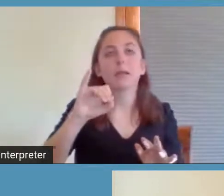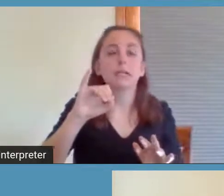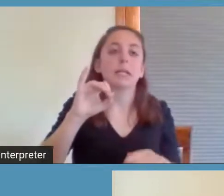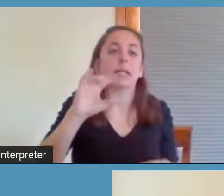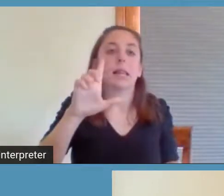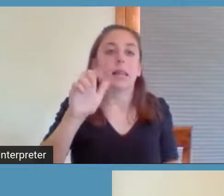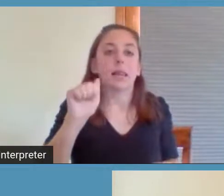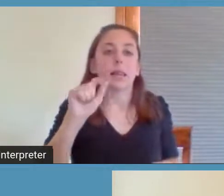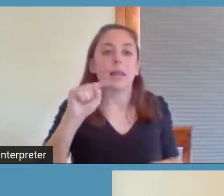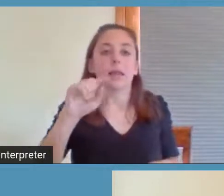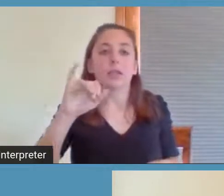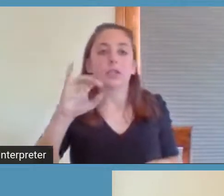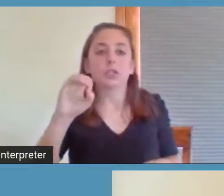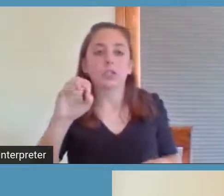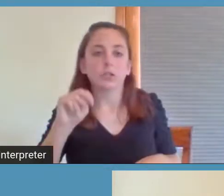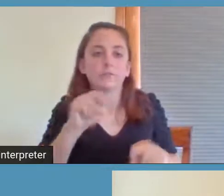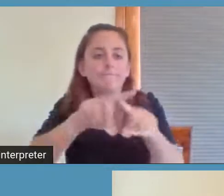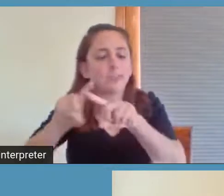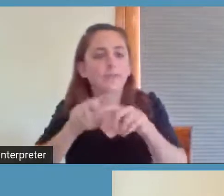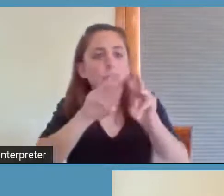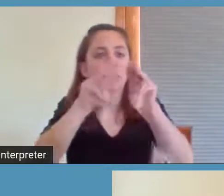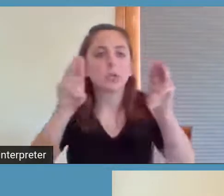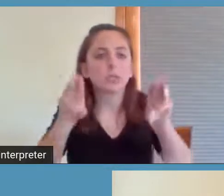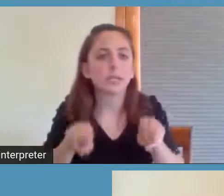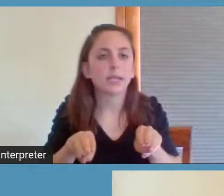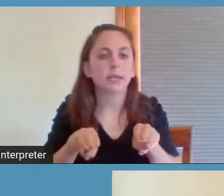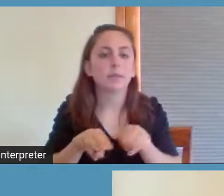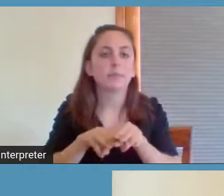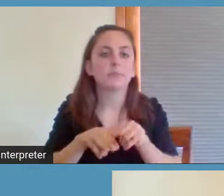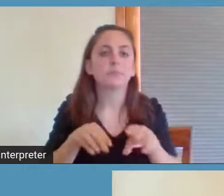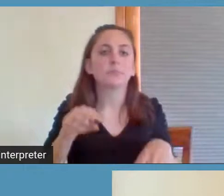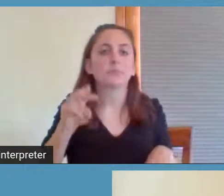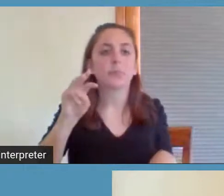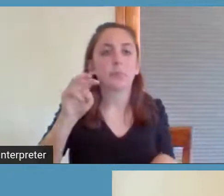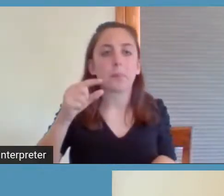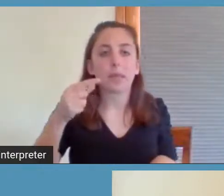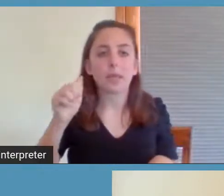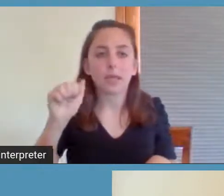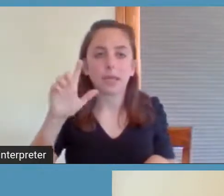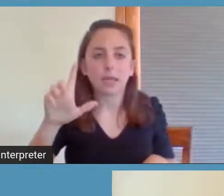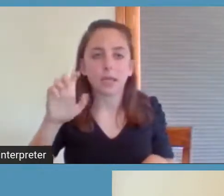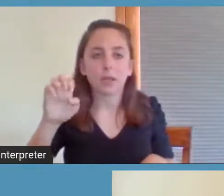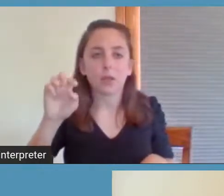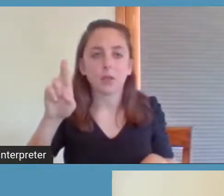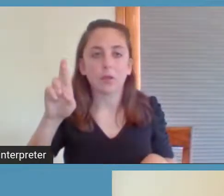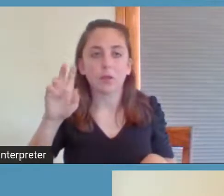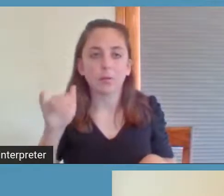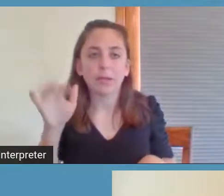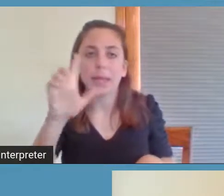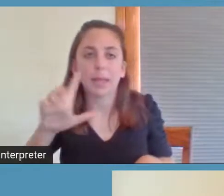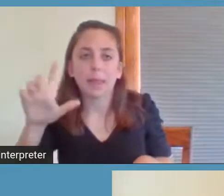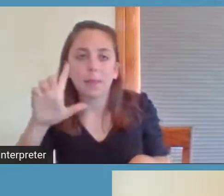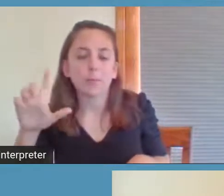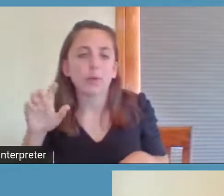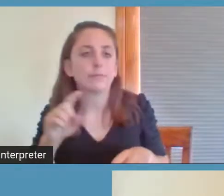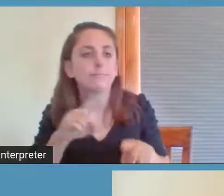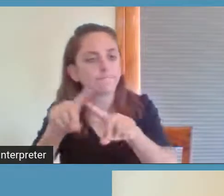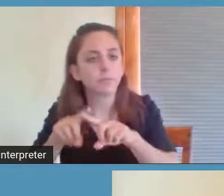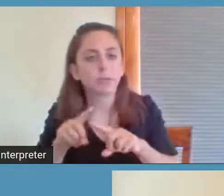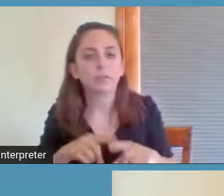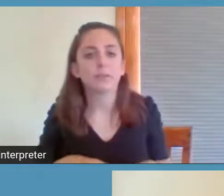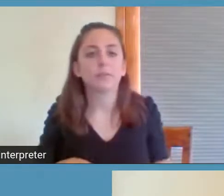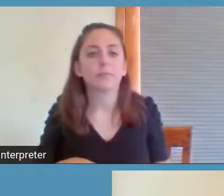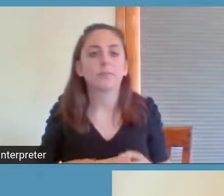was museums, it was libraries, you name it. And so there was and then it was